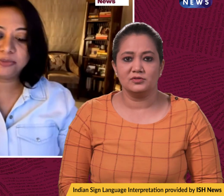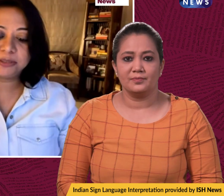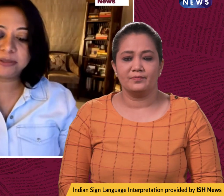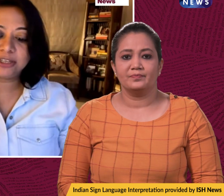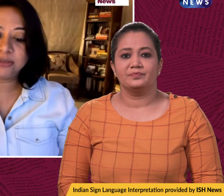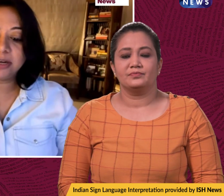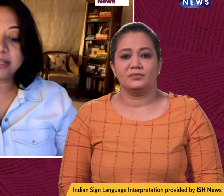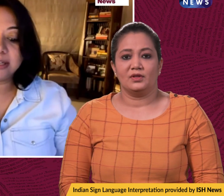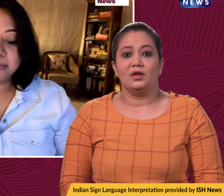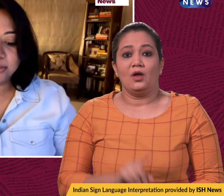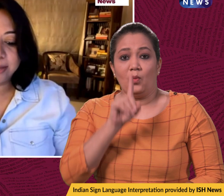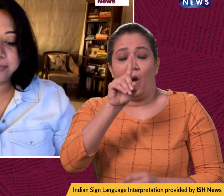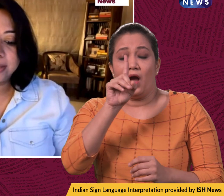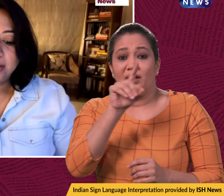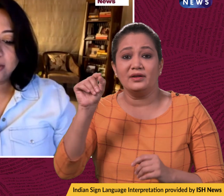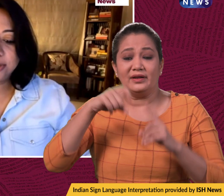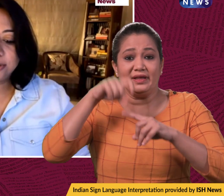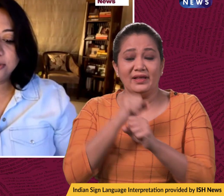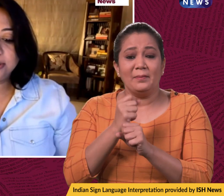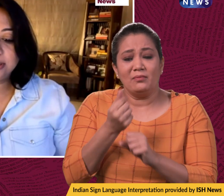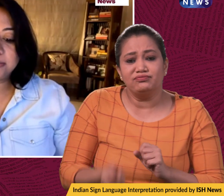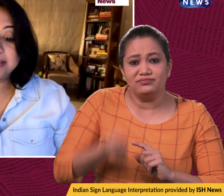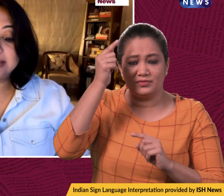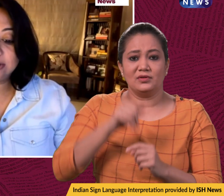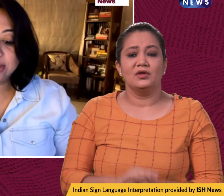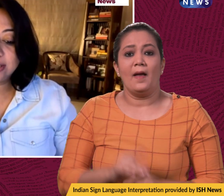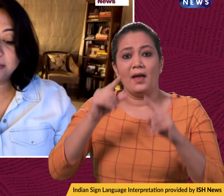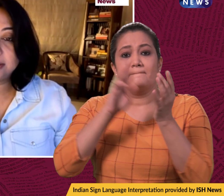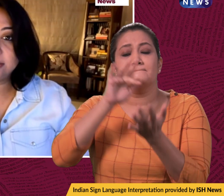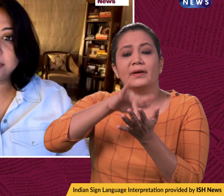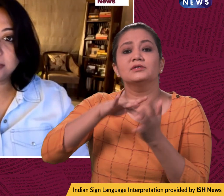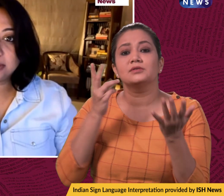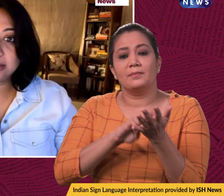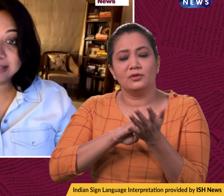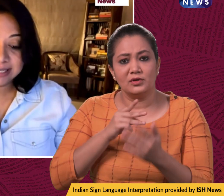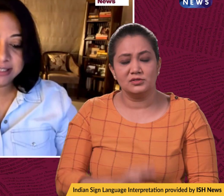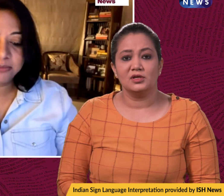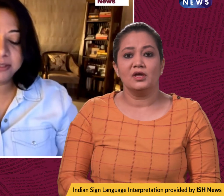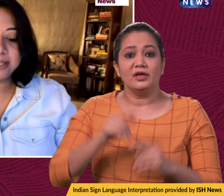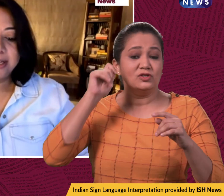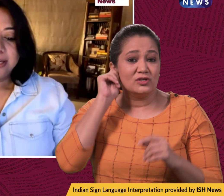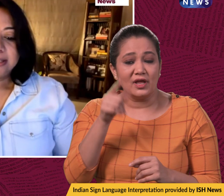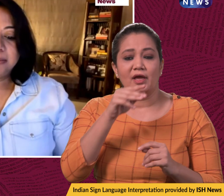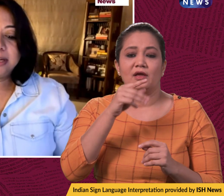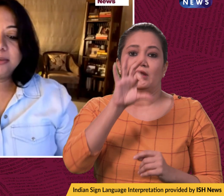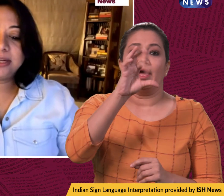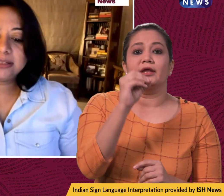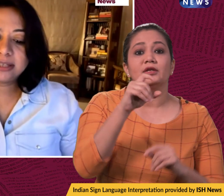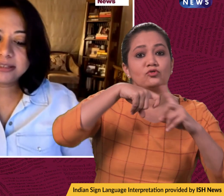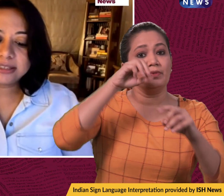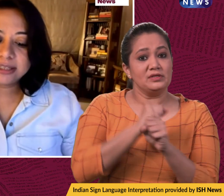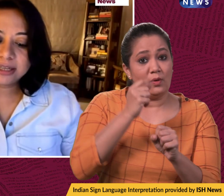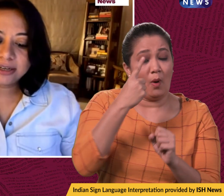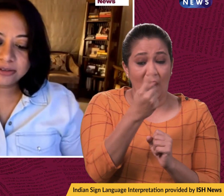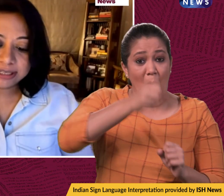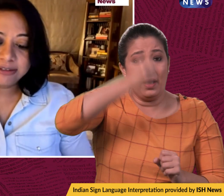Rs.100 per kg mark in Madurai. According to the New Indian Express, in Chennai, prices of tomatoes are now Rs.90. Tamil Nadu and other